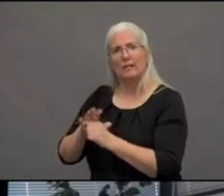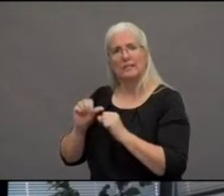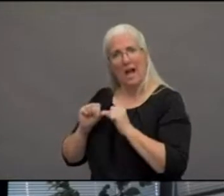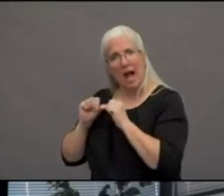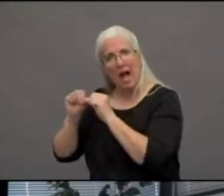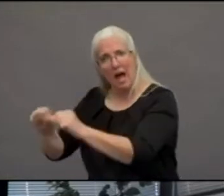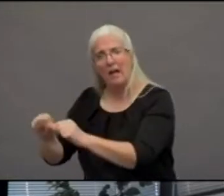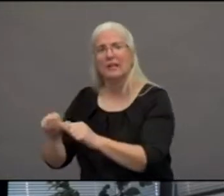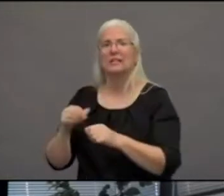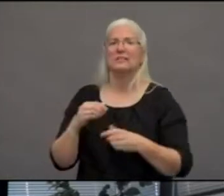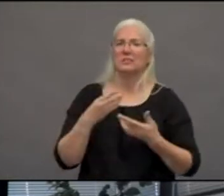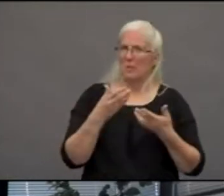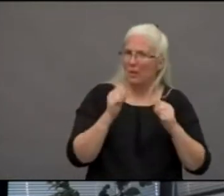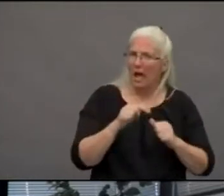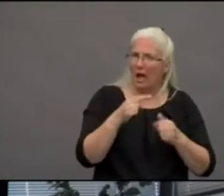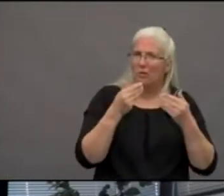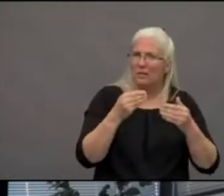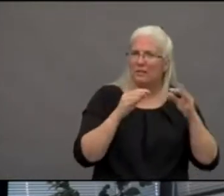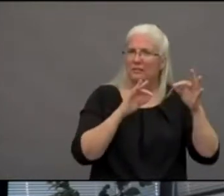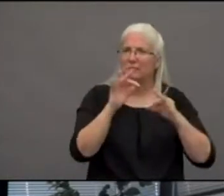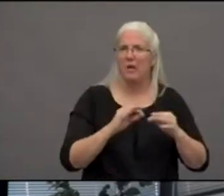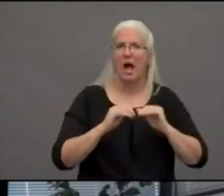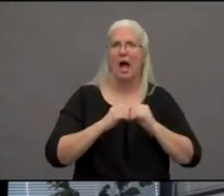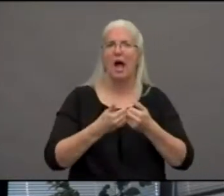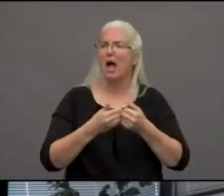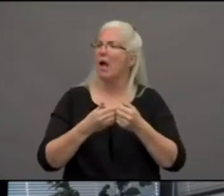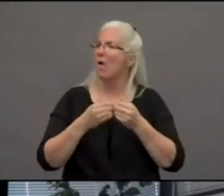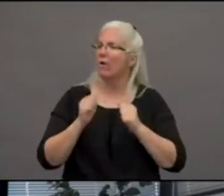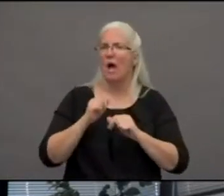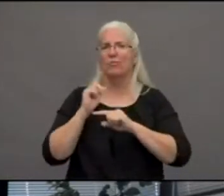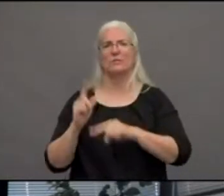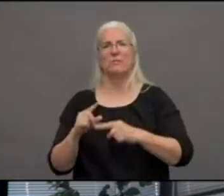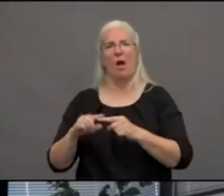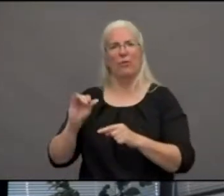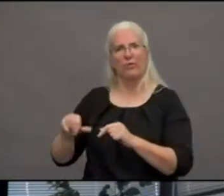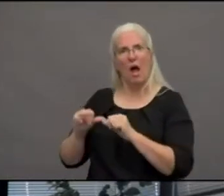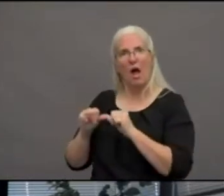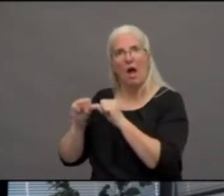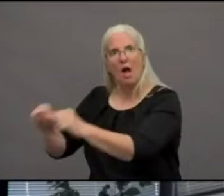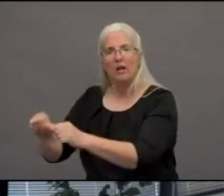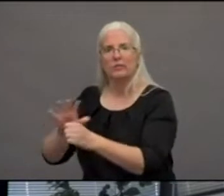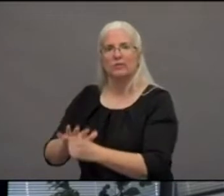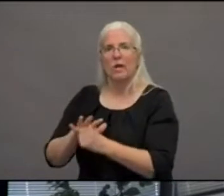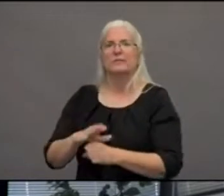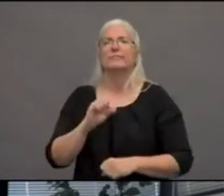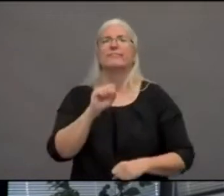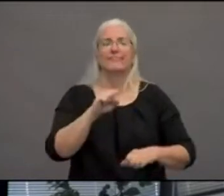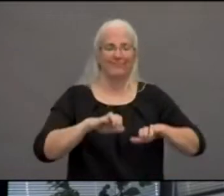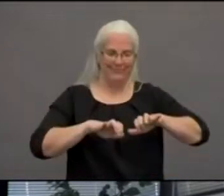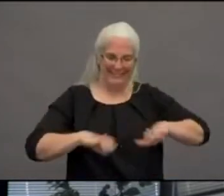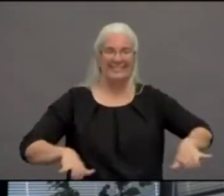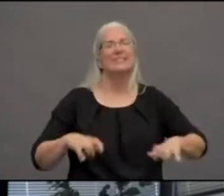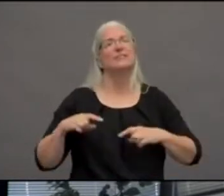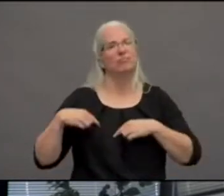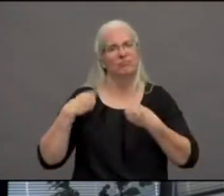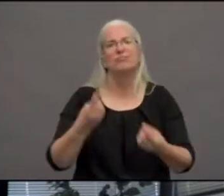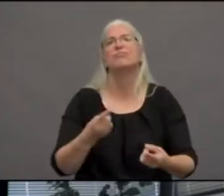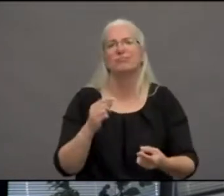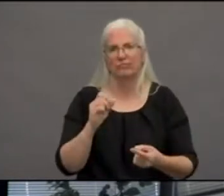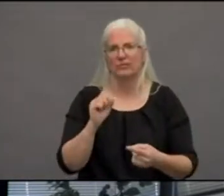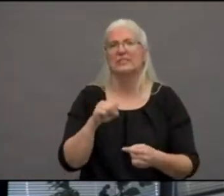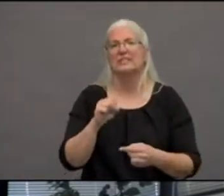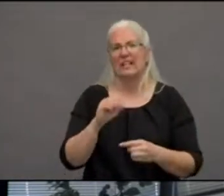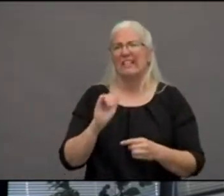impacts of some of that longer-term stress? Yeah. So we definitely have been sheltering in place for a while, and